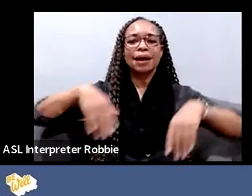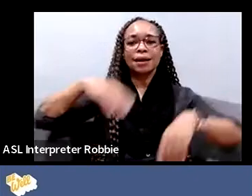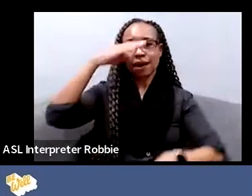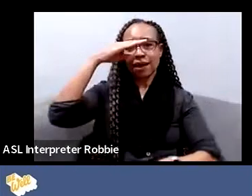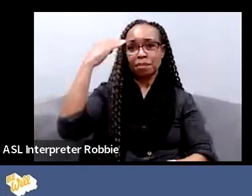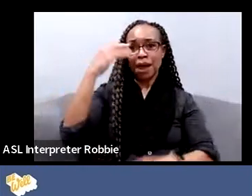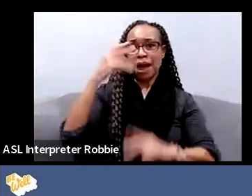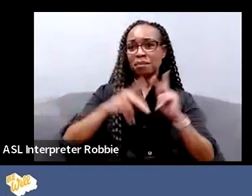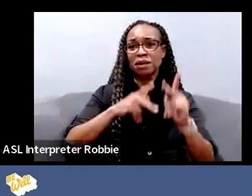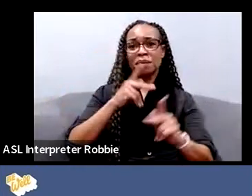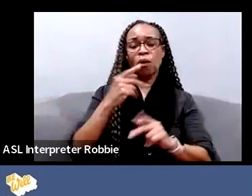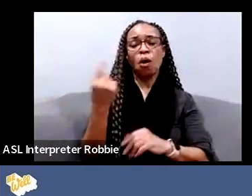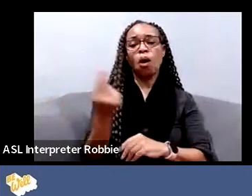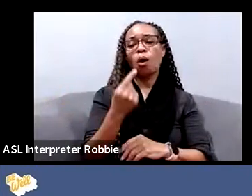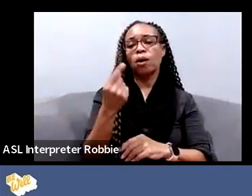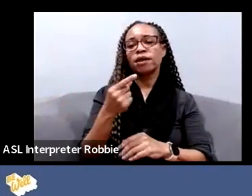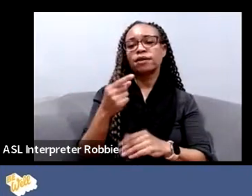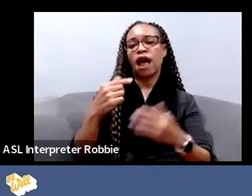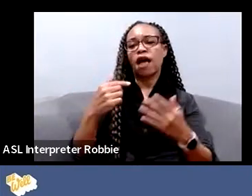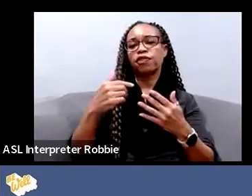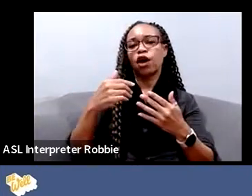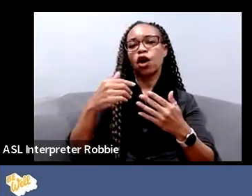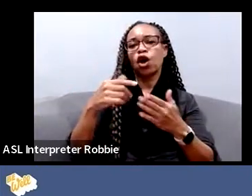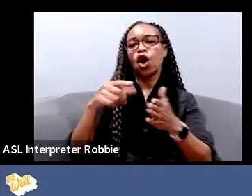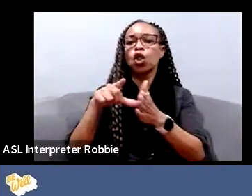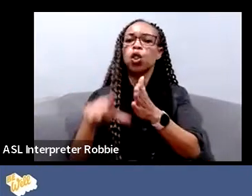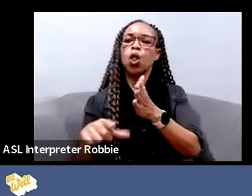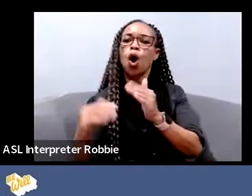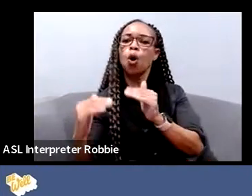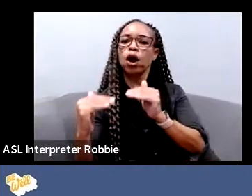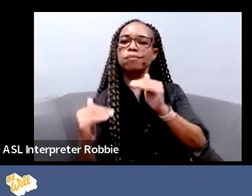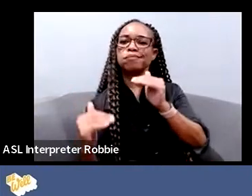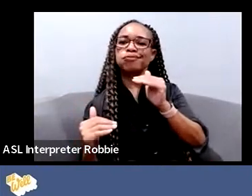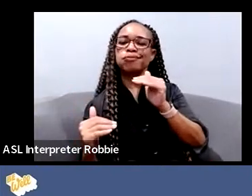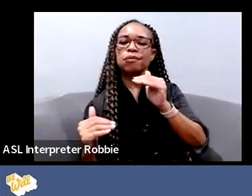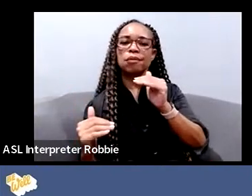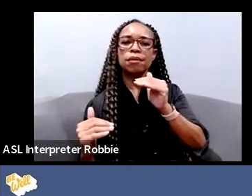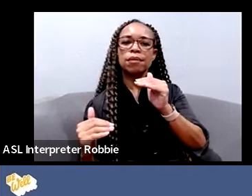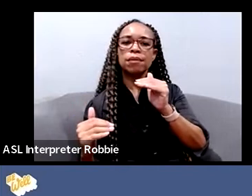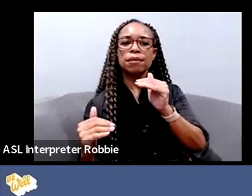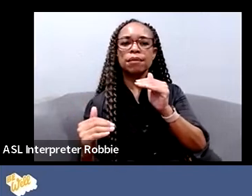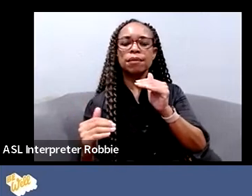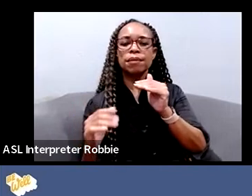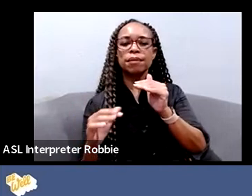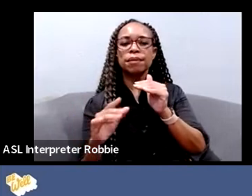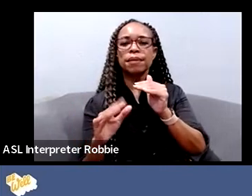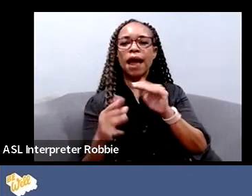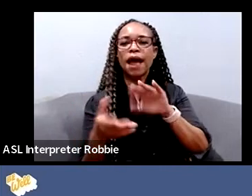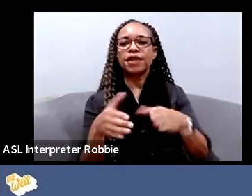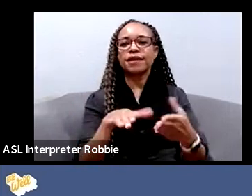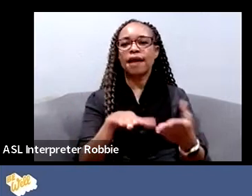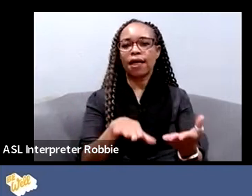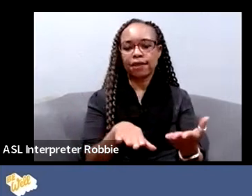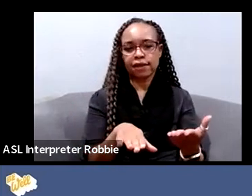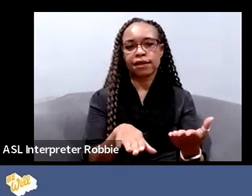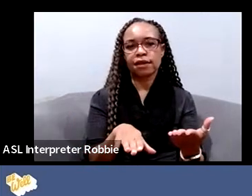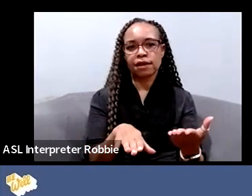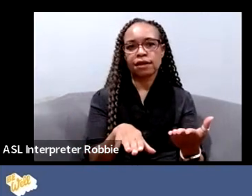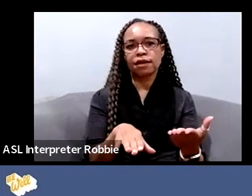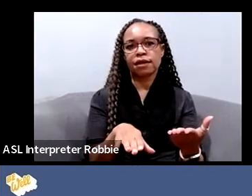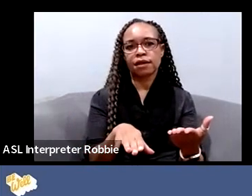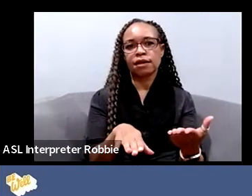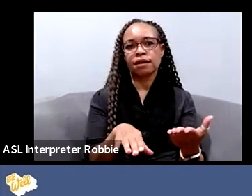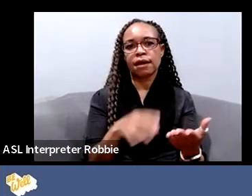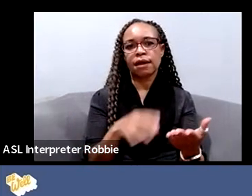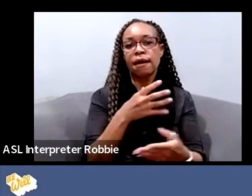always been at the lower realm of the deaths, the mortality,